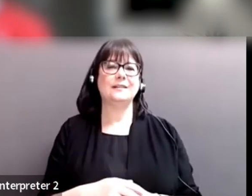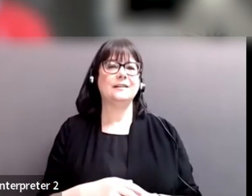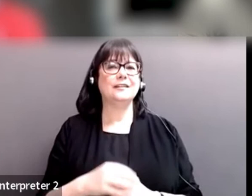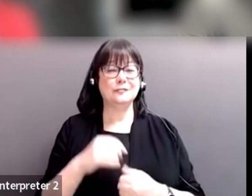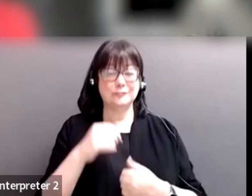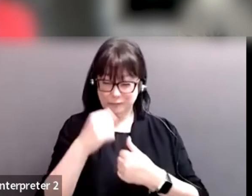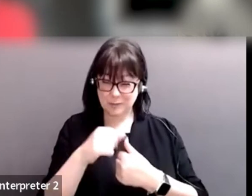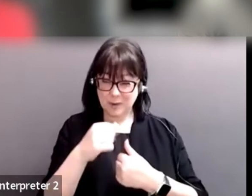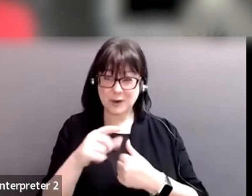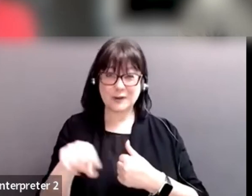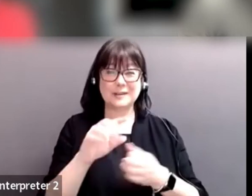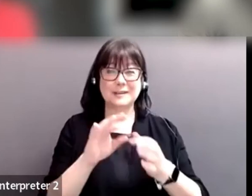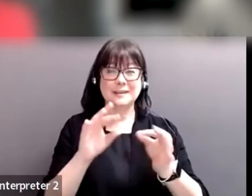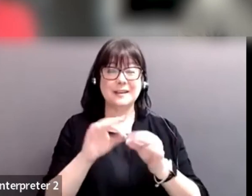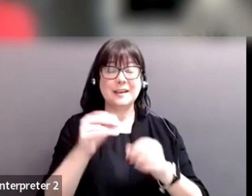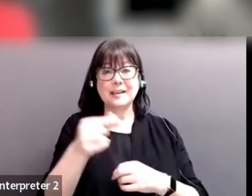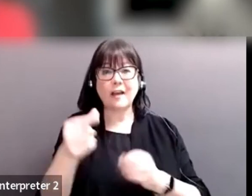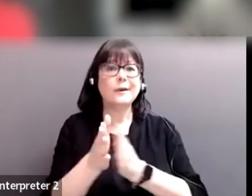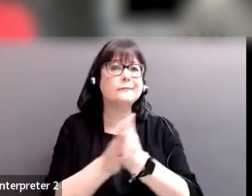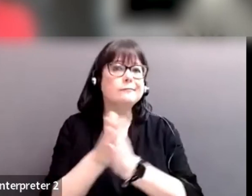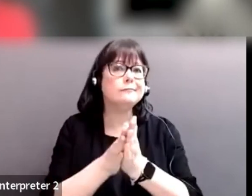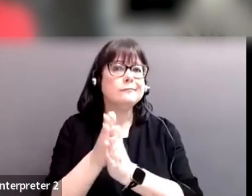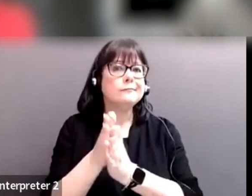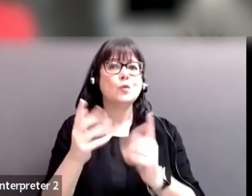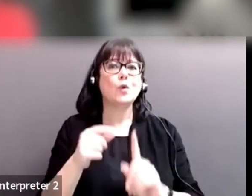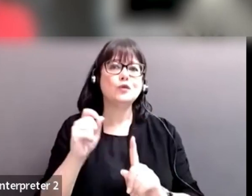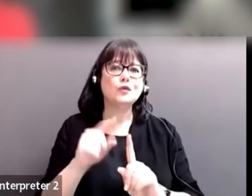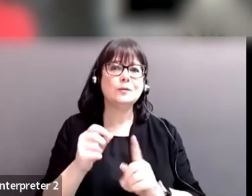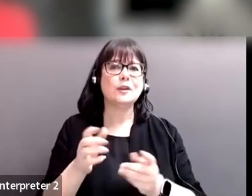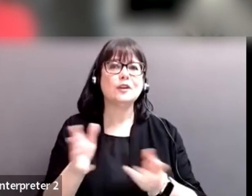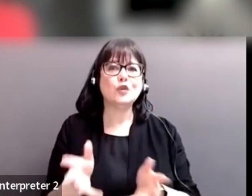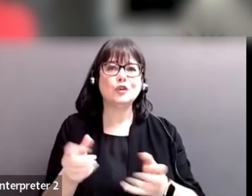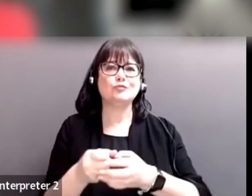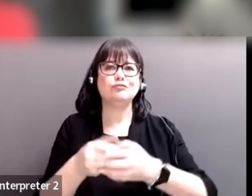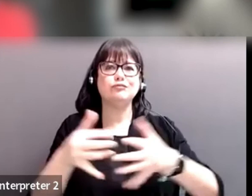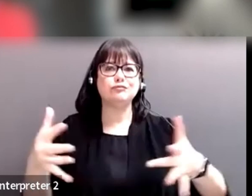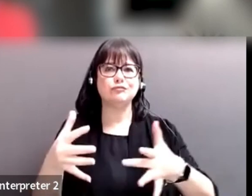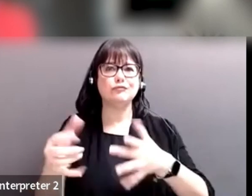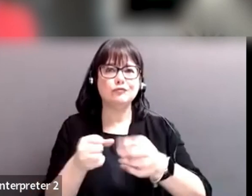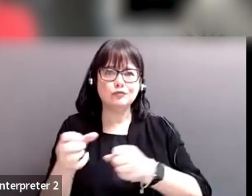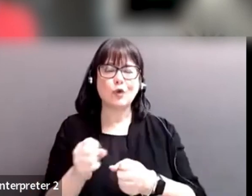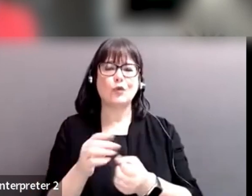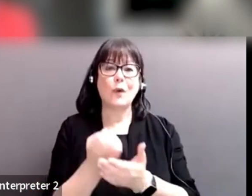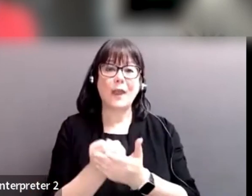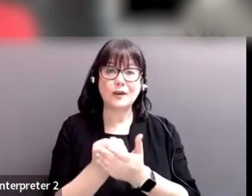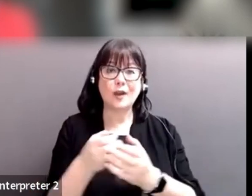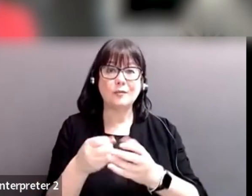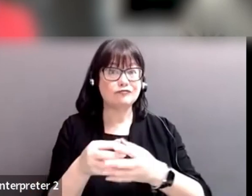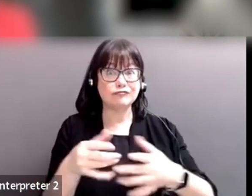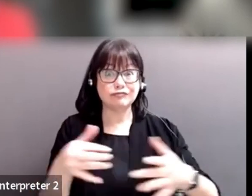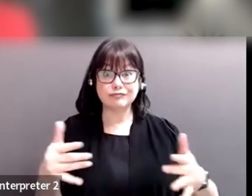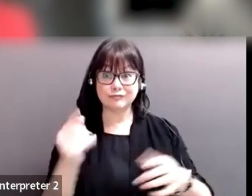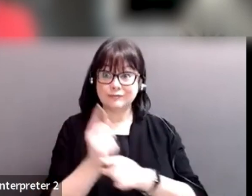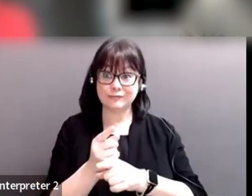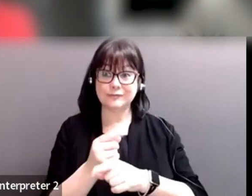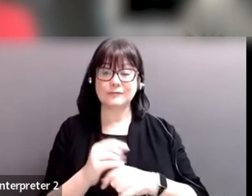growth, right? They want you to be basically building out your team, building out more employees. So there isn't too much for that. What I will say, one program that